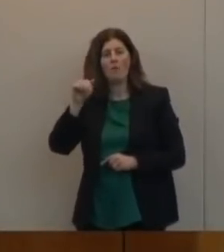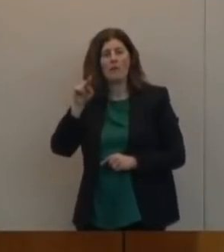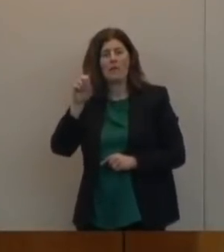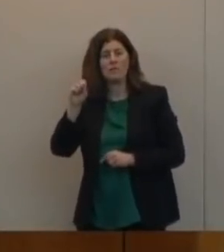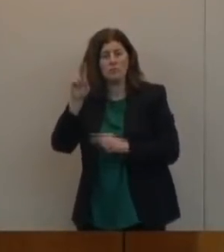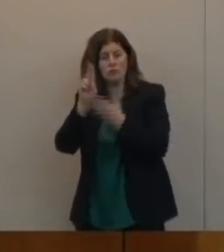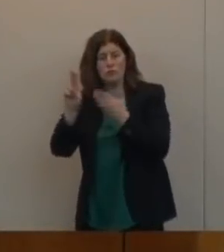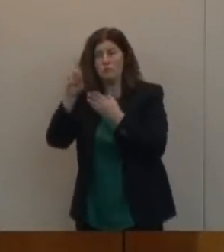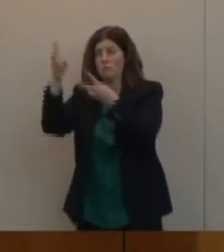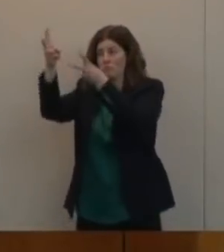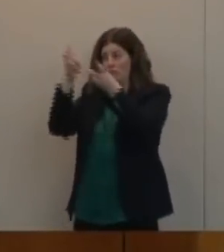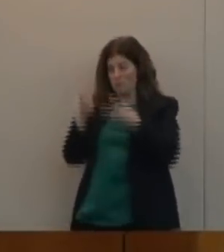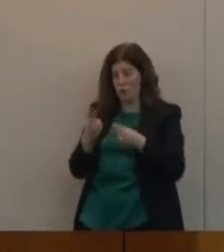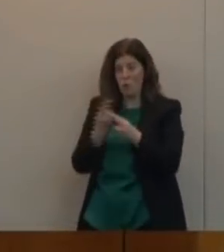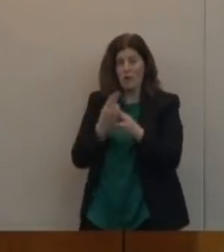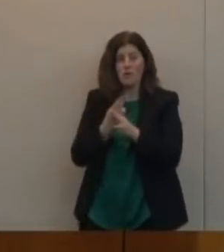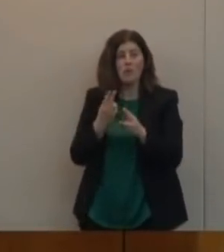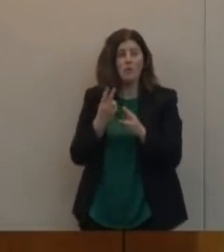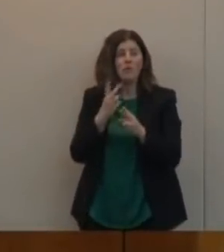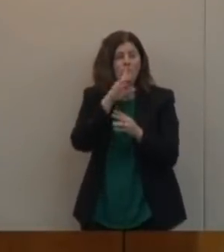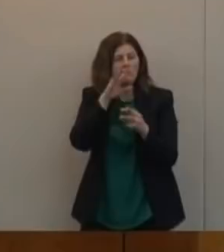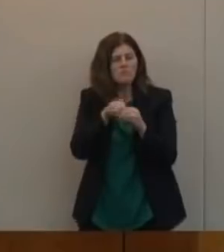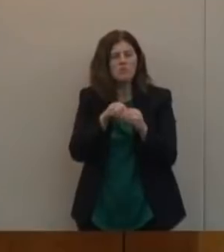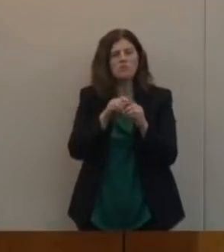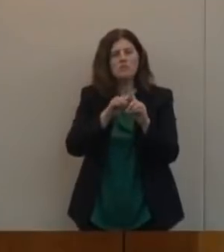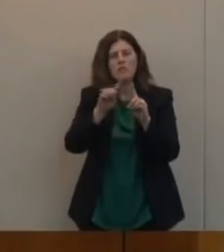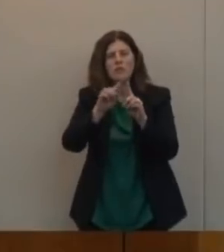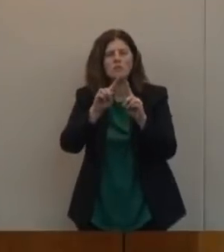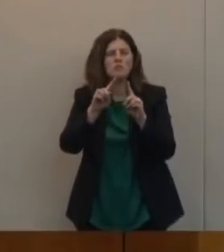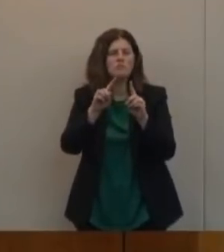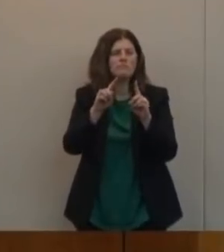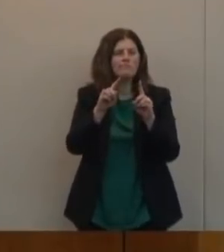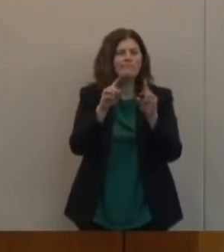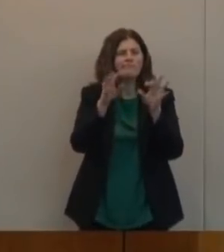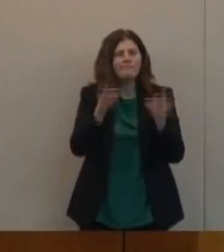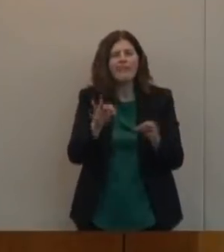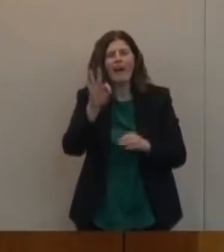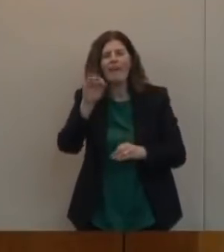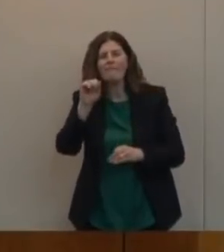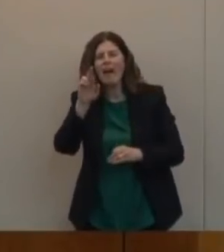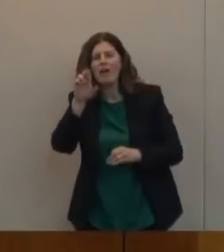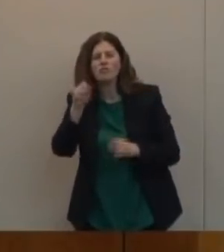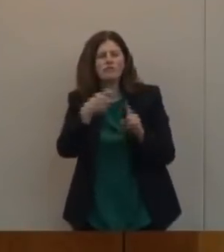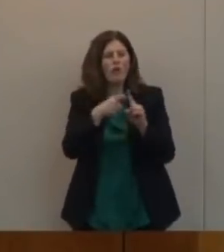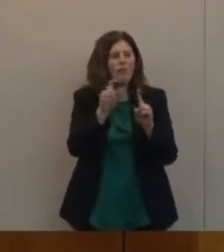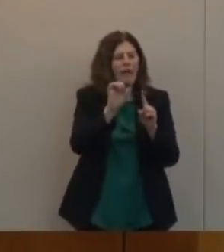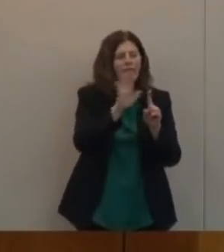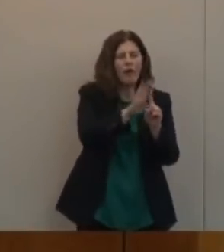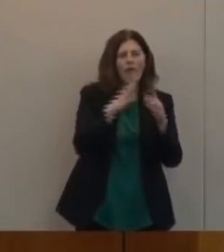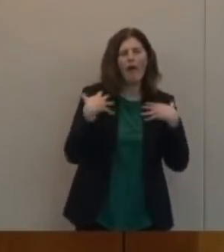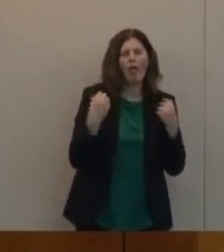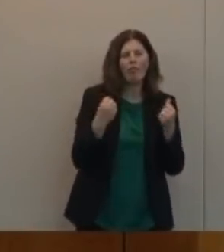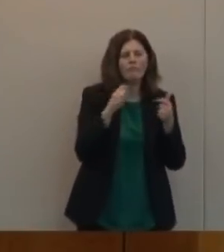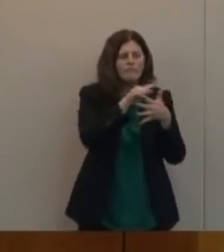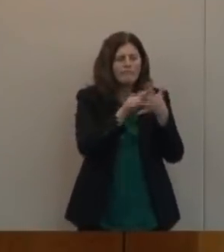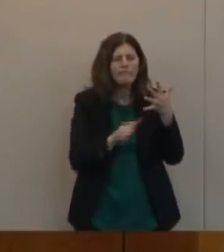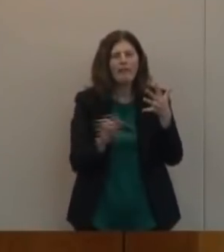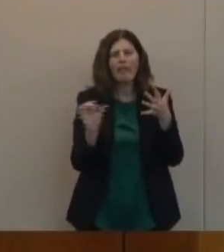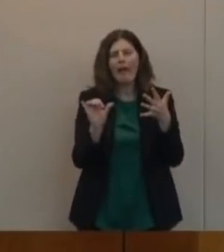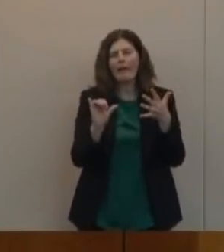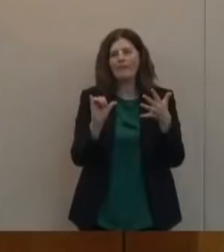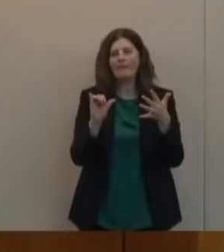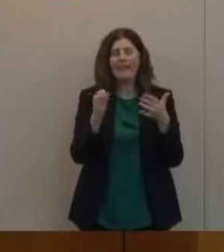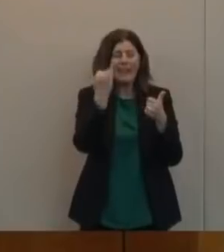the model. And we've even added social determinants of health. Dr. Mitchell and his team did that last week as well. Things like access